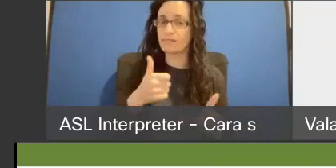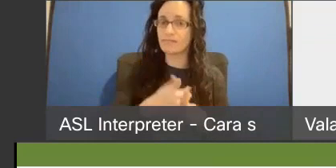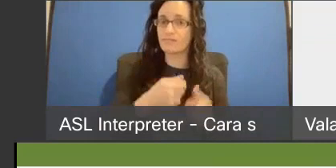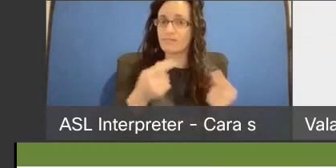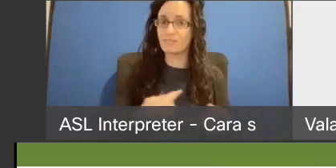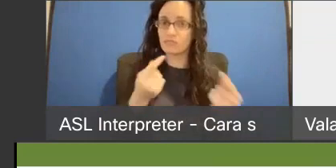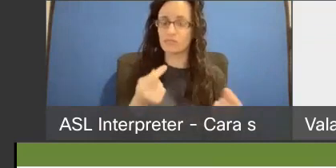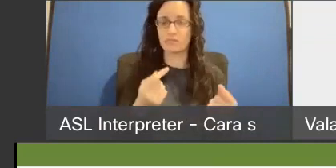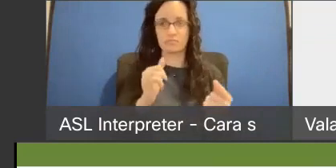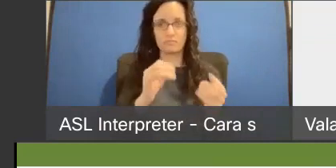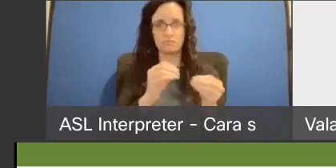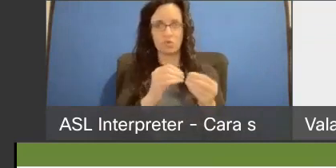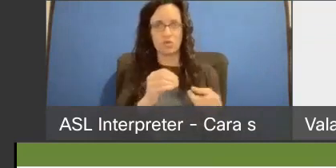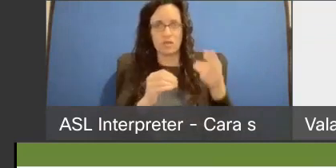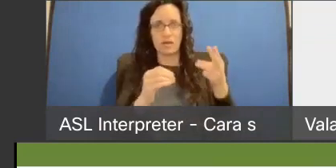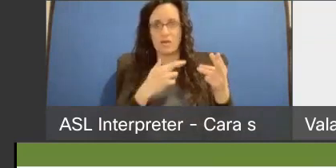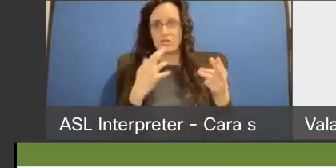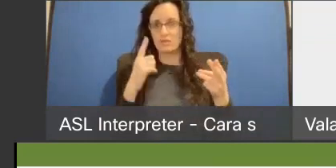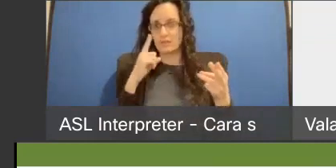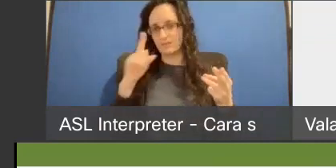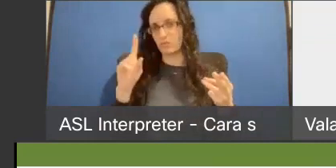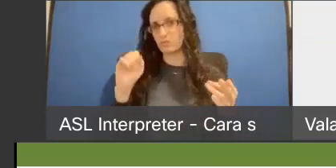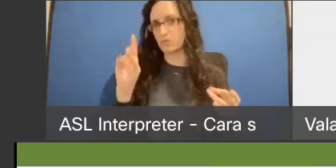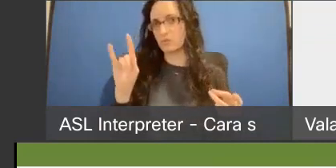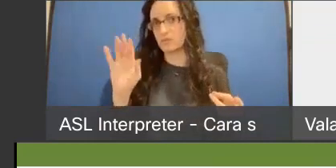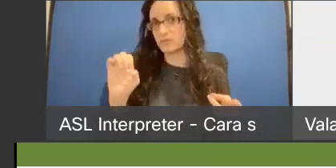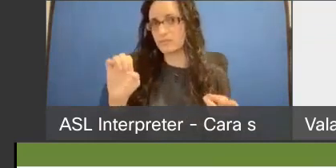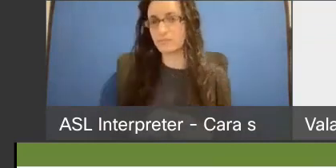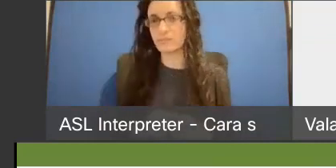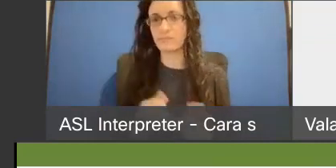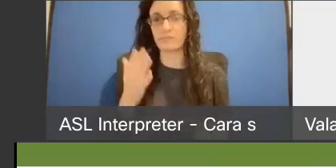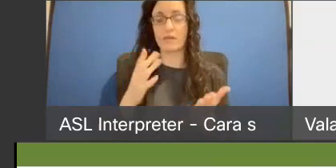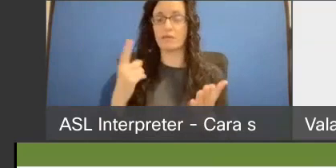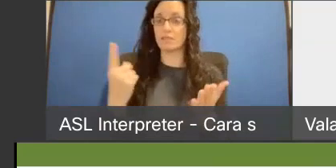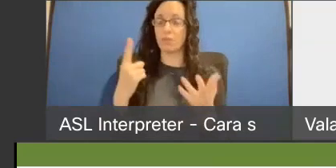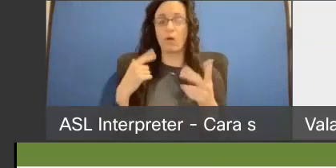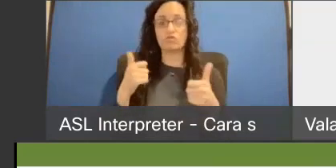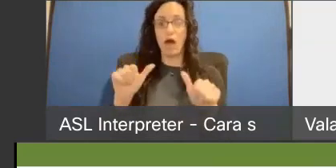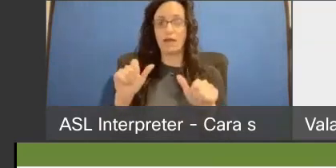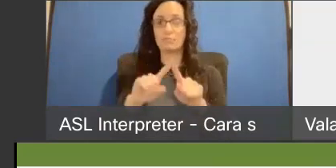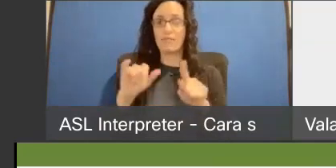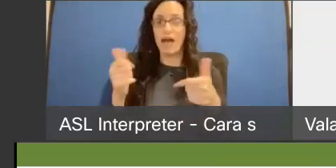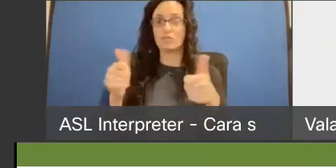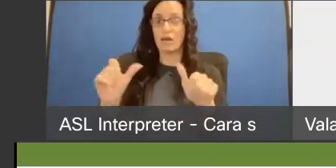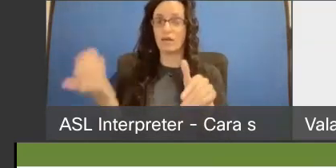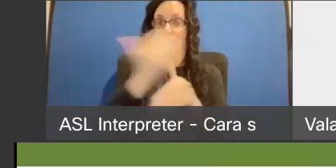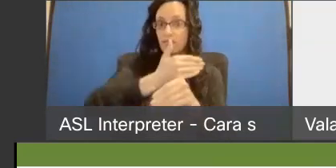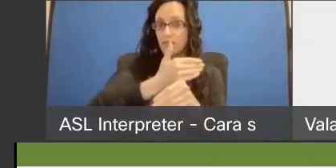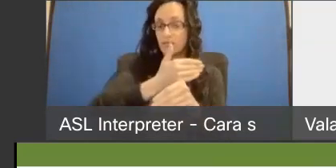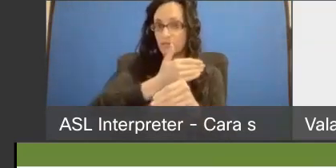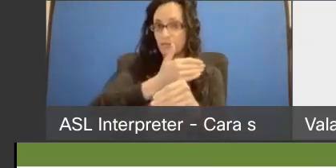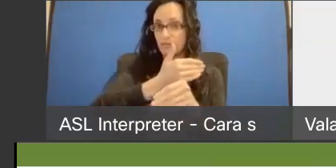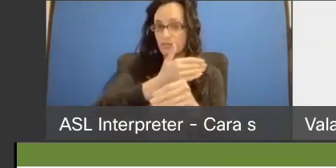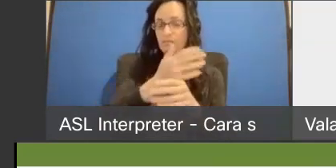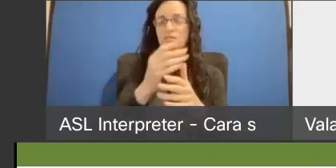suicide. Sometimes people will have an attempt that's interrupted. And if that happens, it's interesting to know and